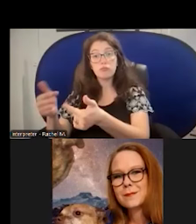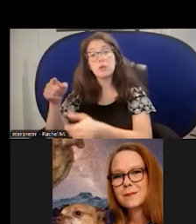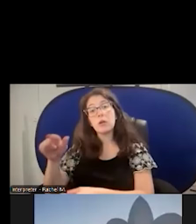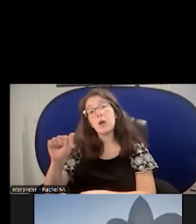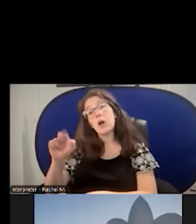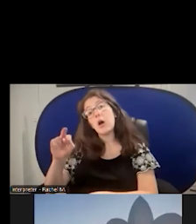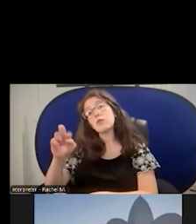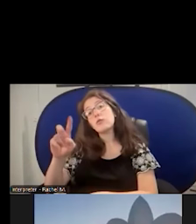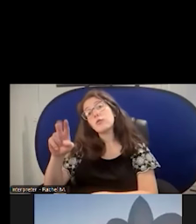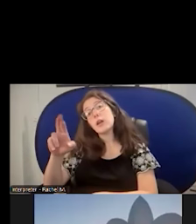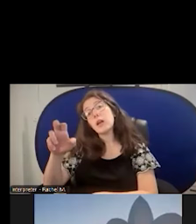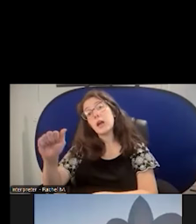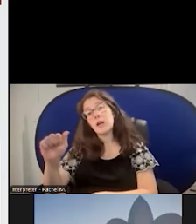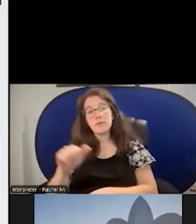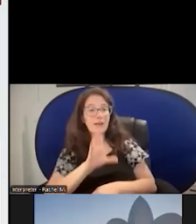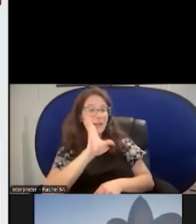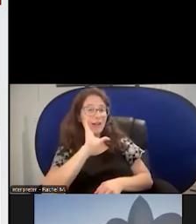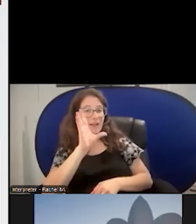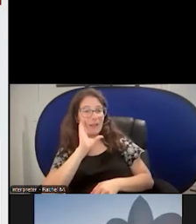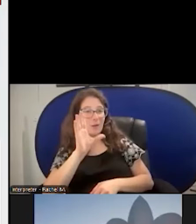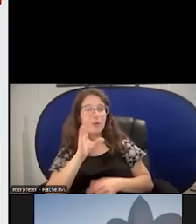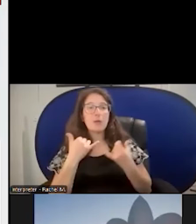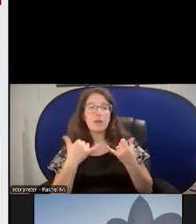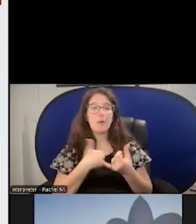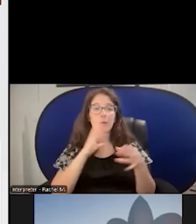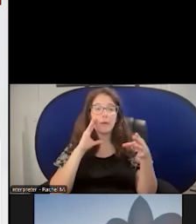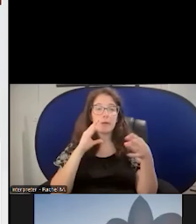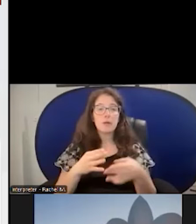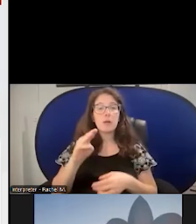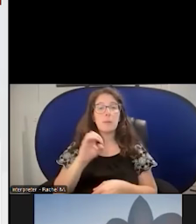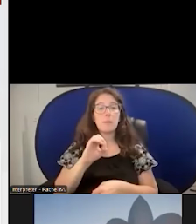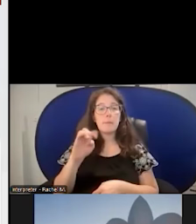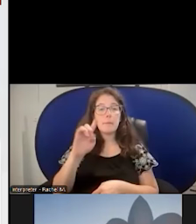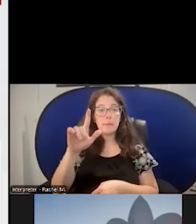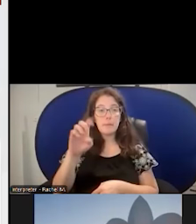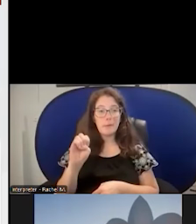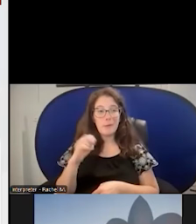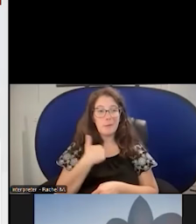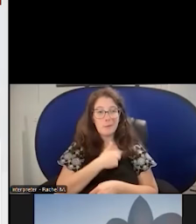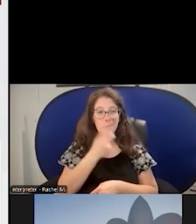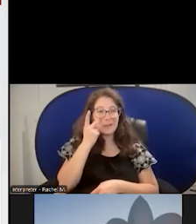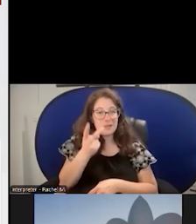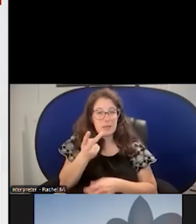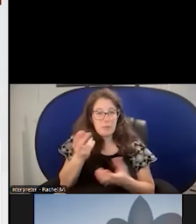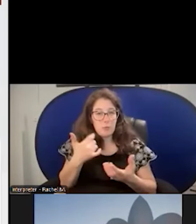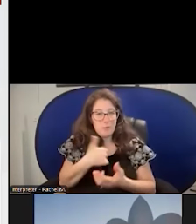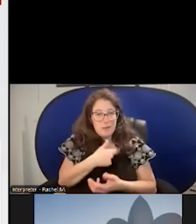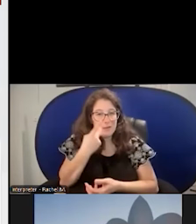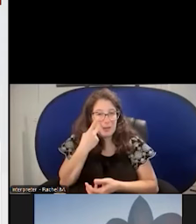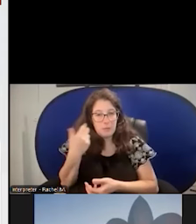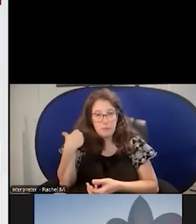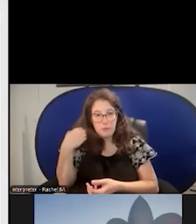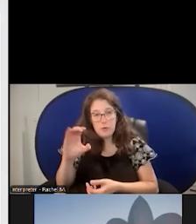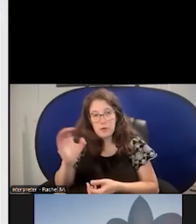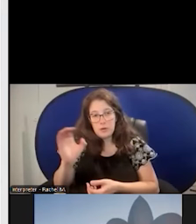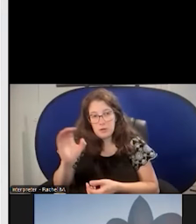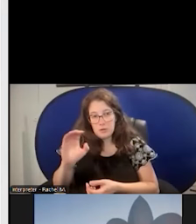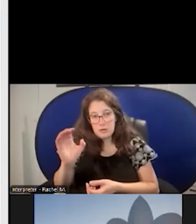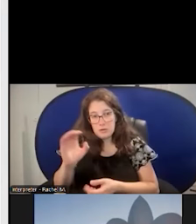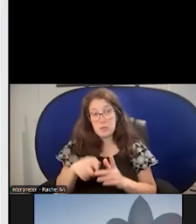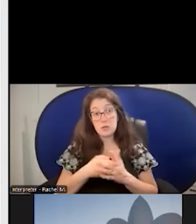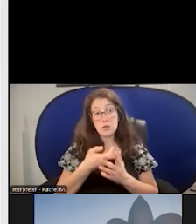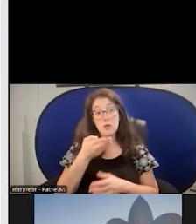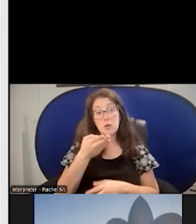Hello, everybody. So let's take a look at Moodle right now. We're going to look at some of the same stuff we saw in Canvas, starting with